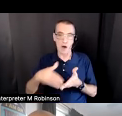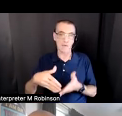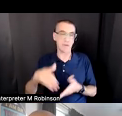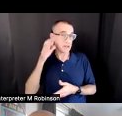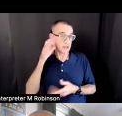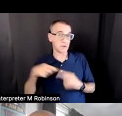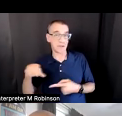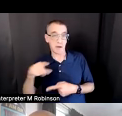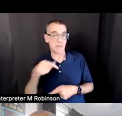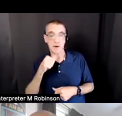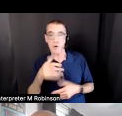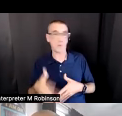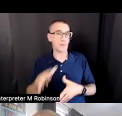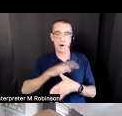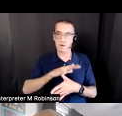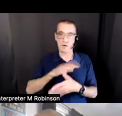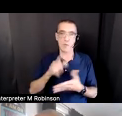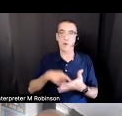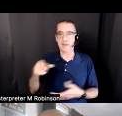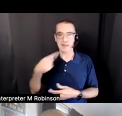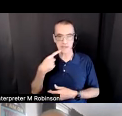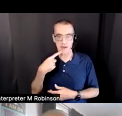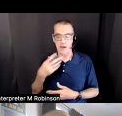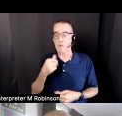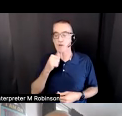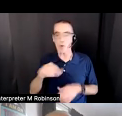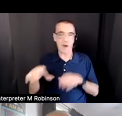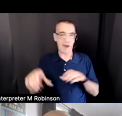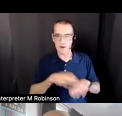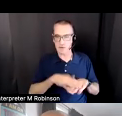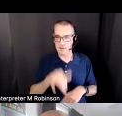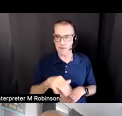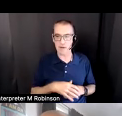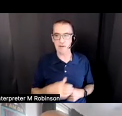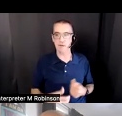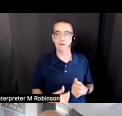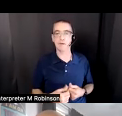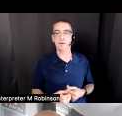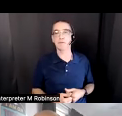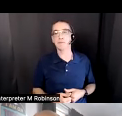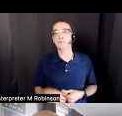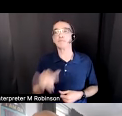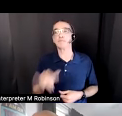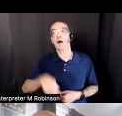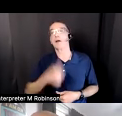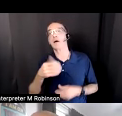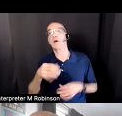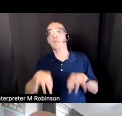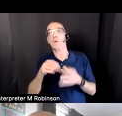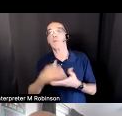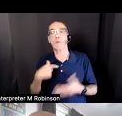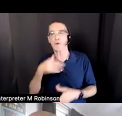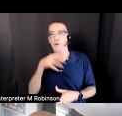them, but we don't prioritize what they say, and we don't act on it. And another important piece is that we don't